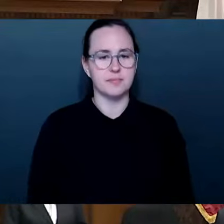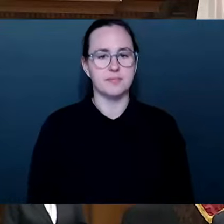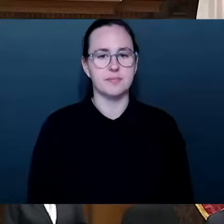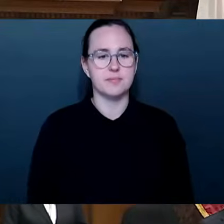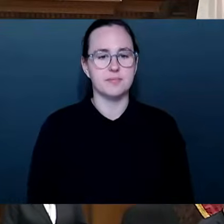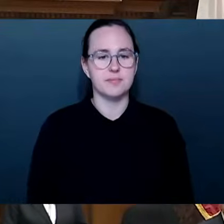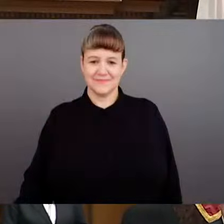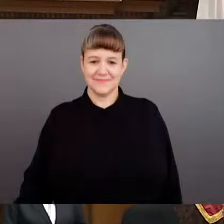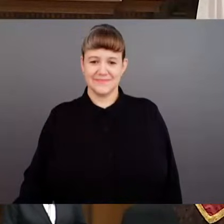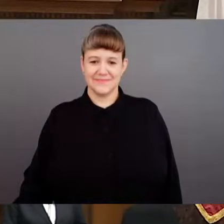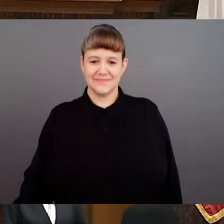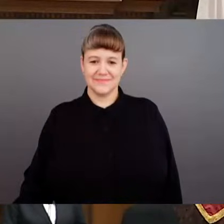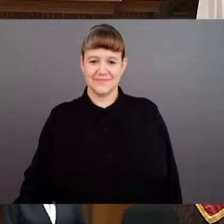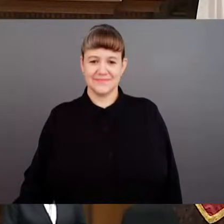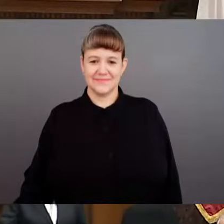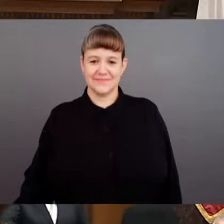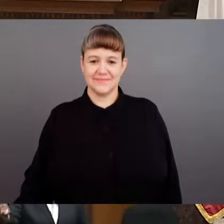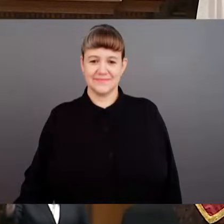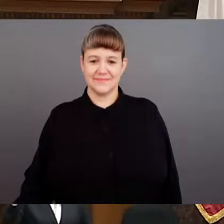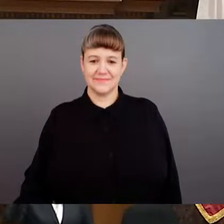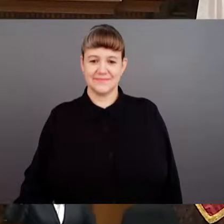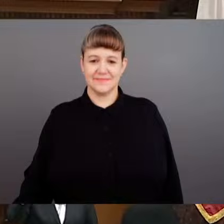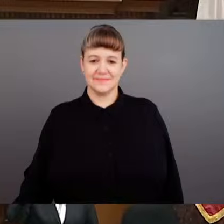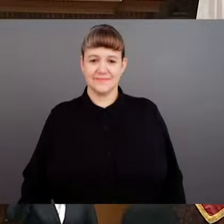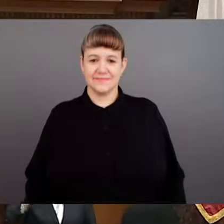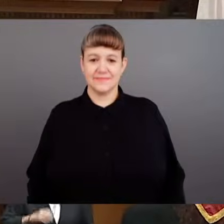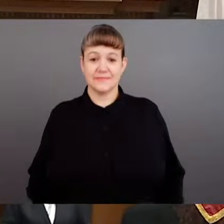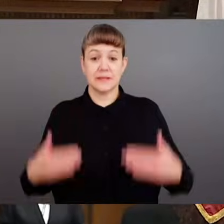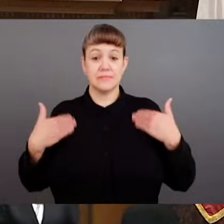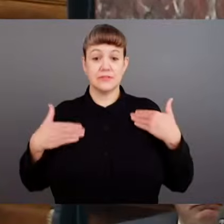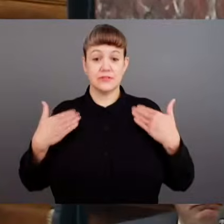Minister of Housing and Municipal Affairs.